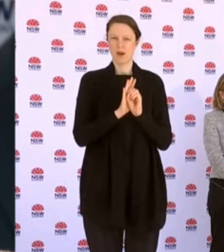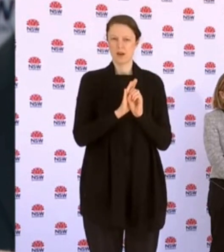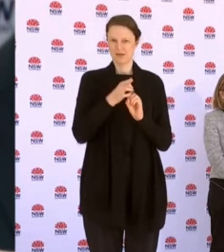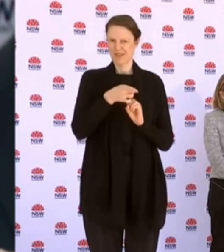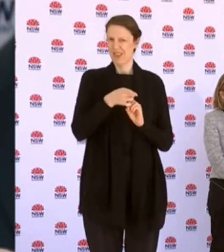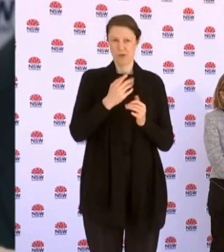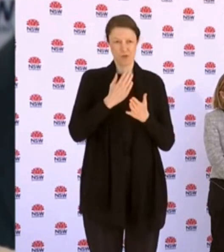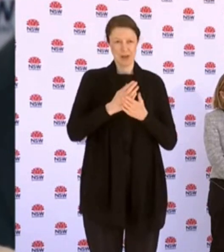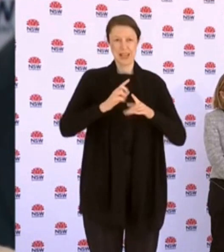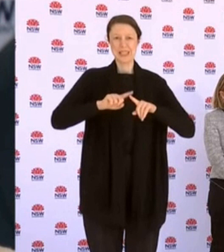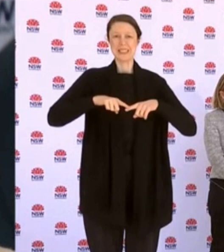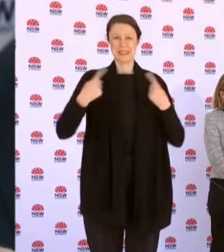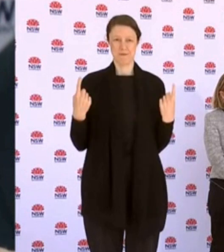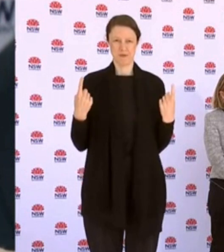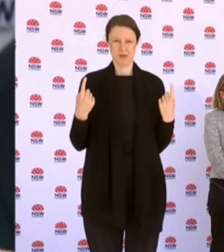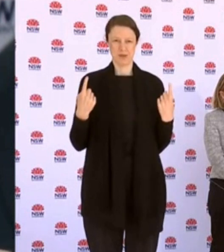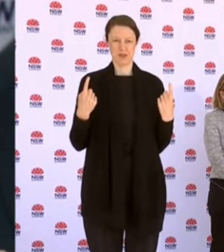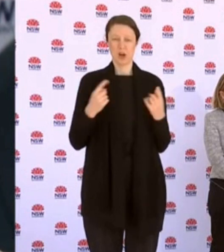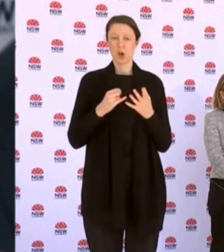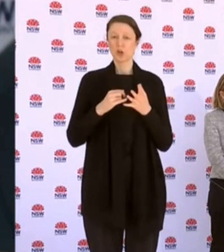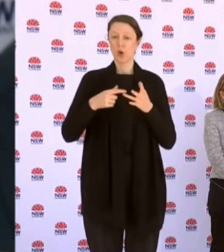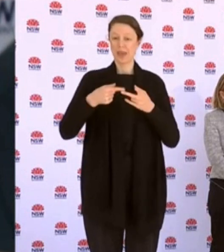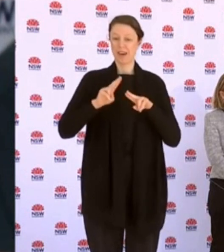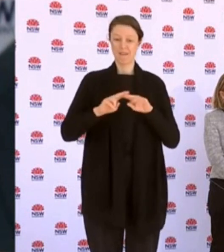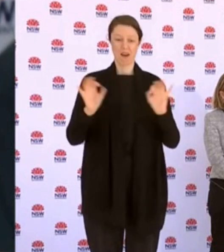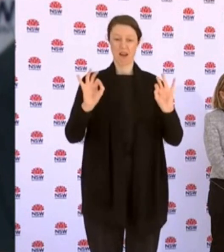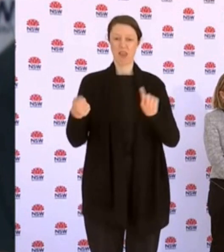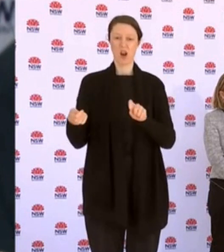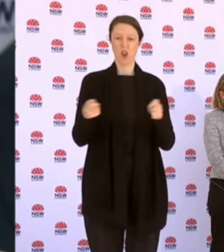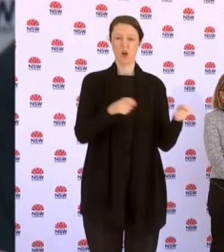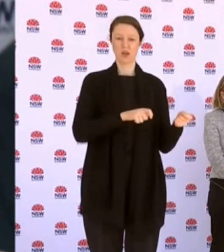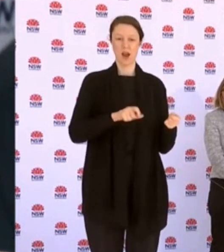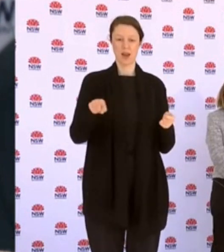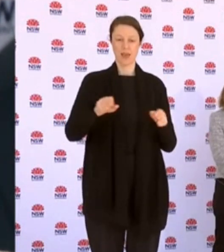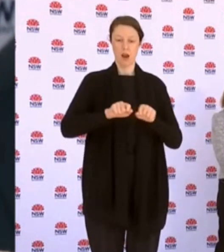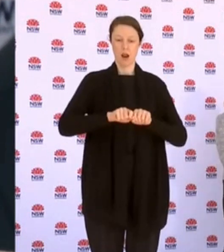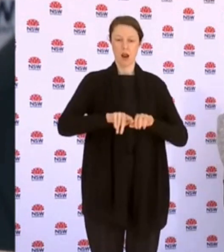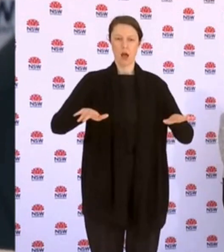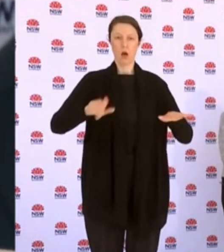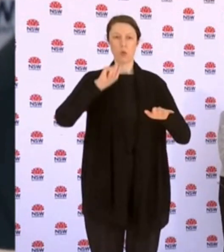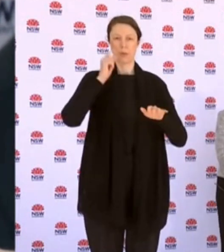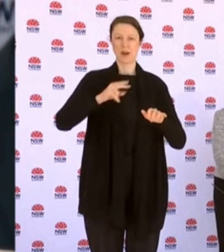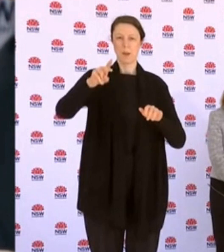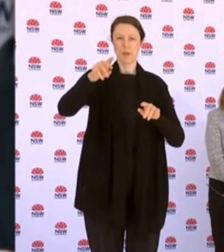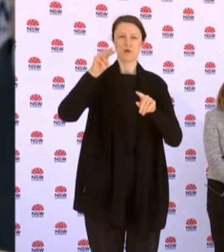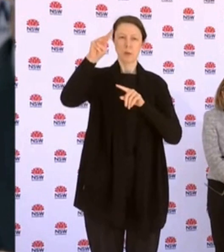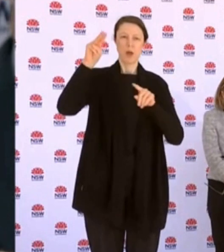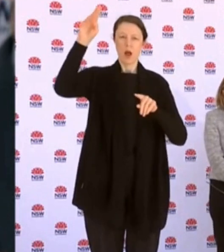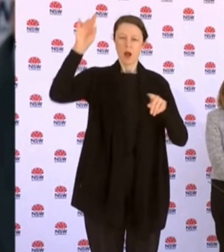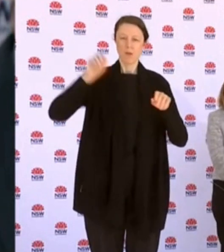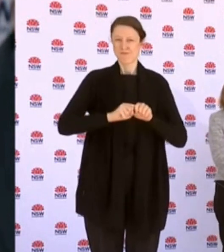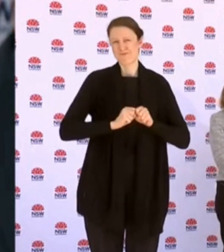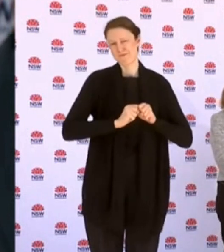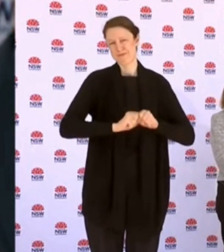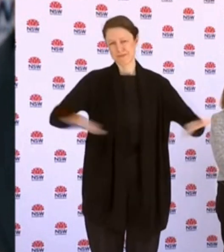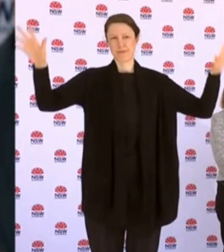the case numbers and those infectious in the community would have increased what we call exponentially, doubling, tripling day after day. We're not